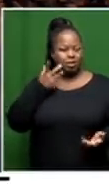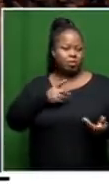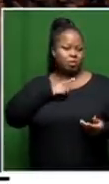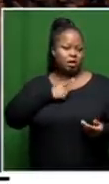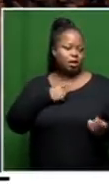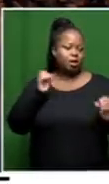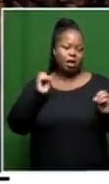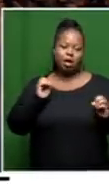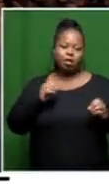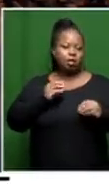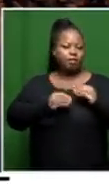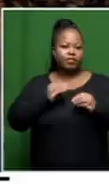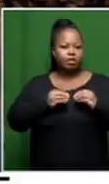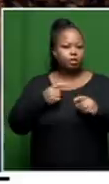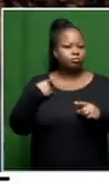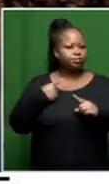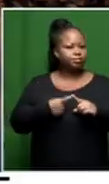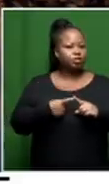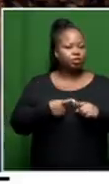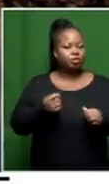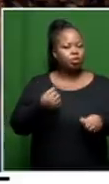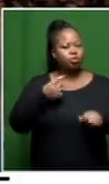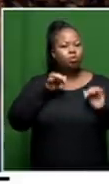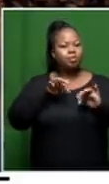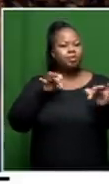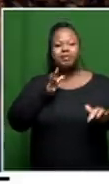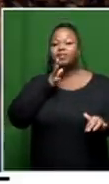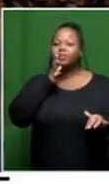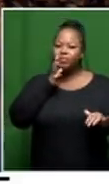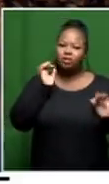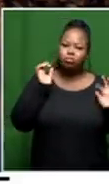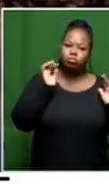that nothing's being repaired, but also to population growth at the same time?